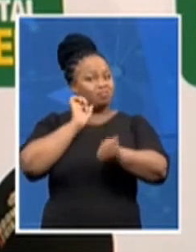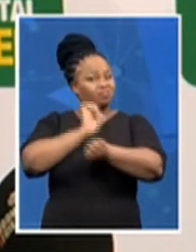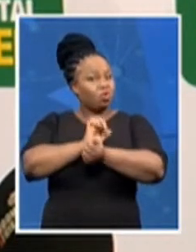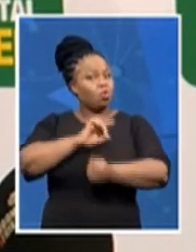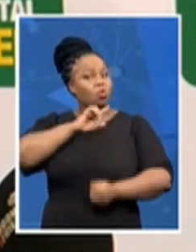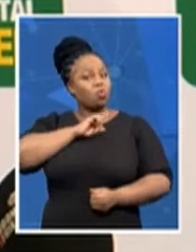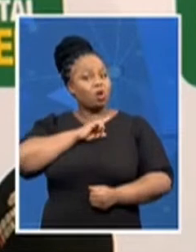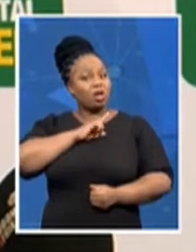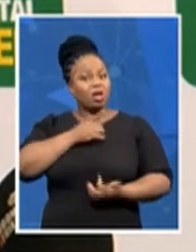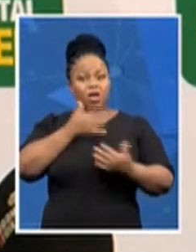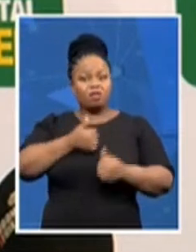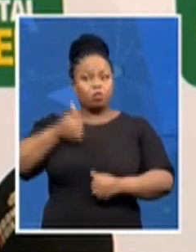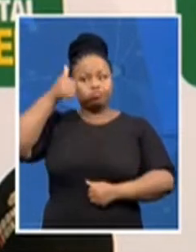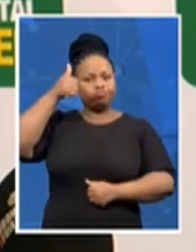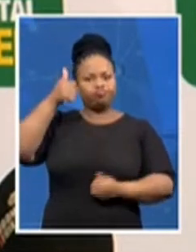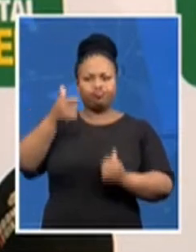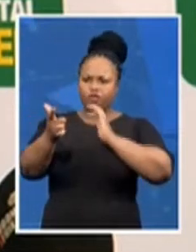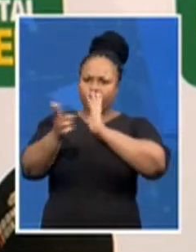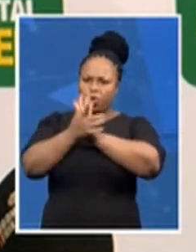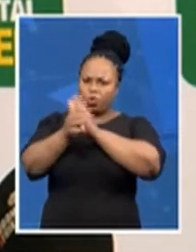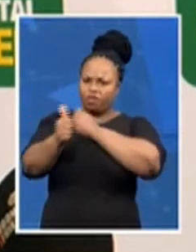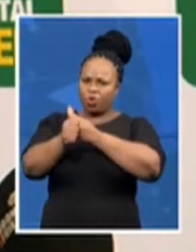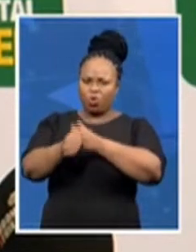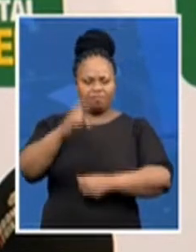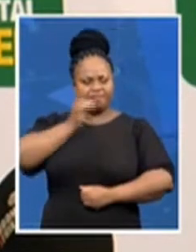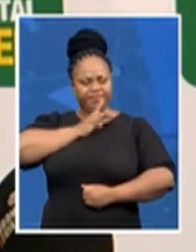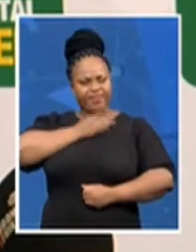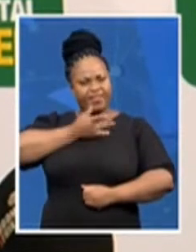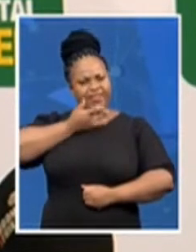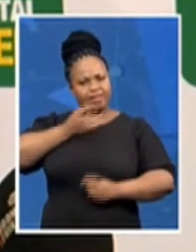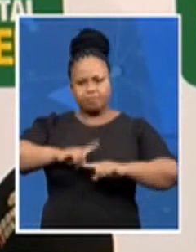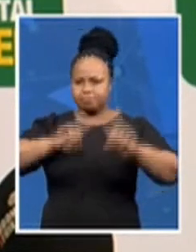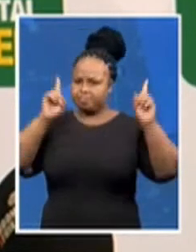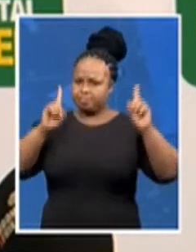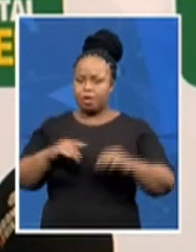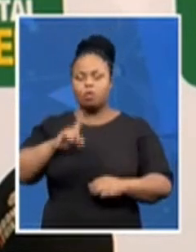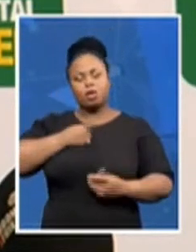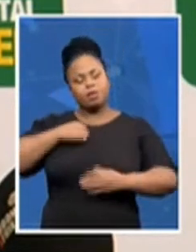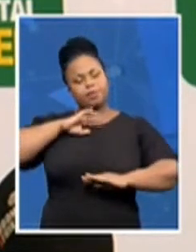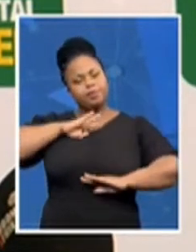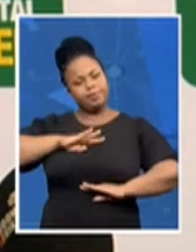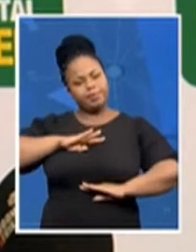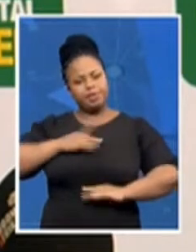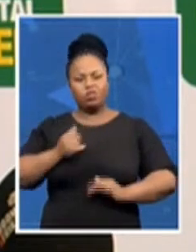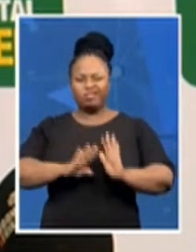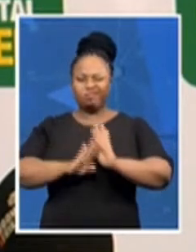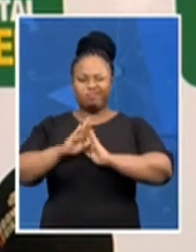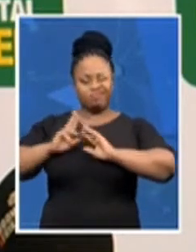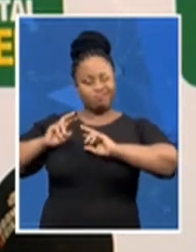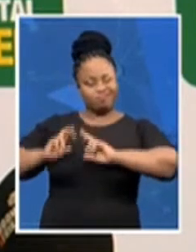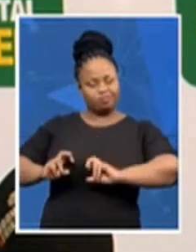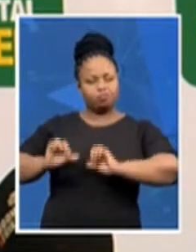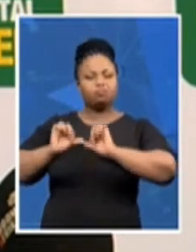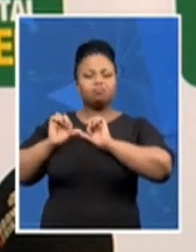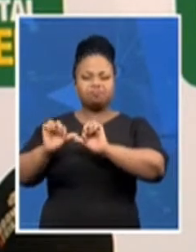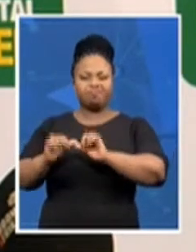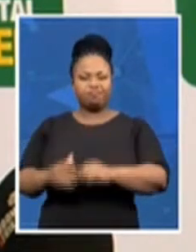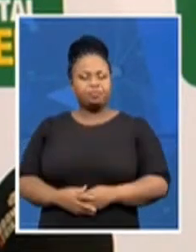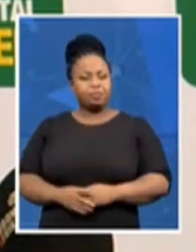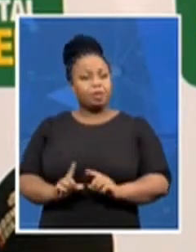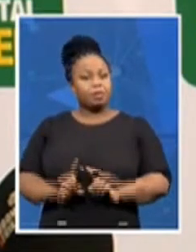favor. We are satisfied with the progress of the investigations. However, we want